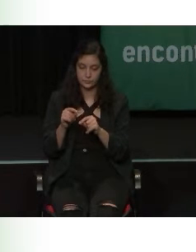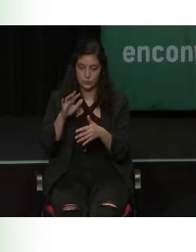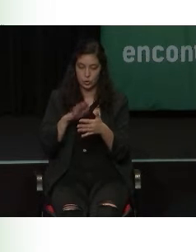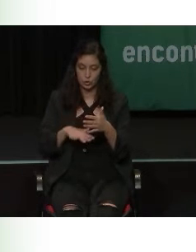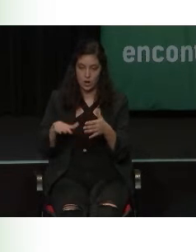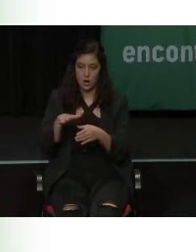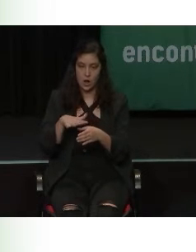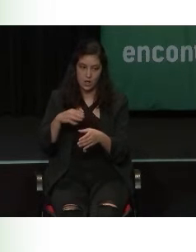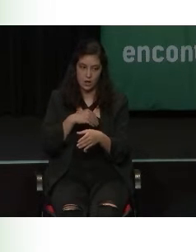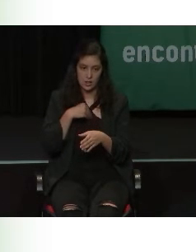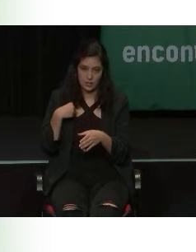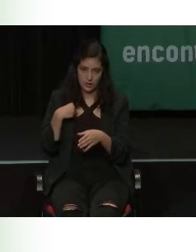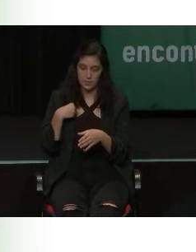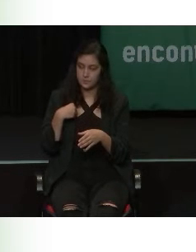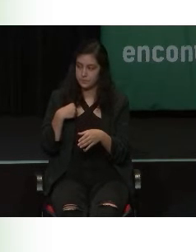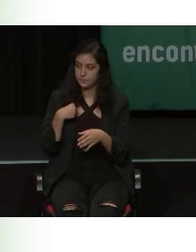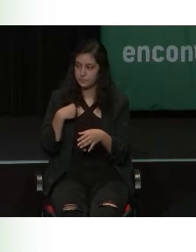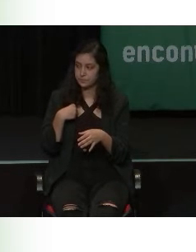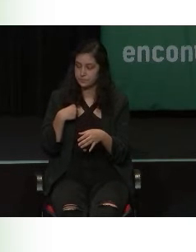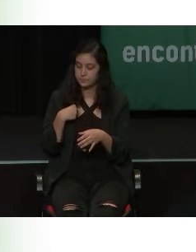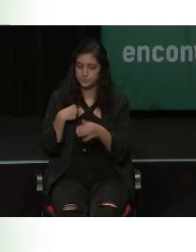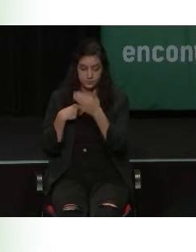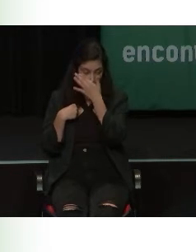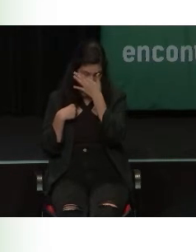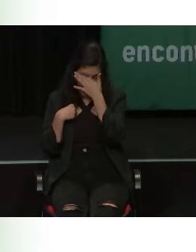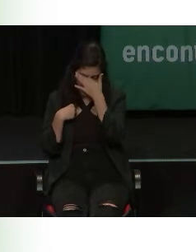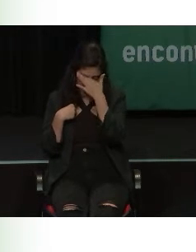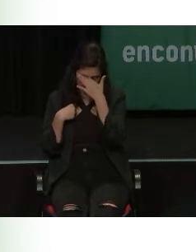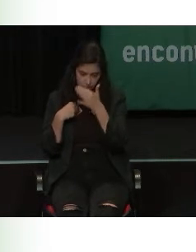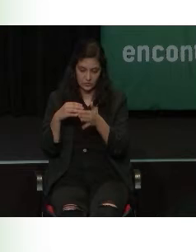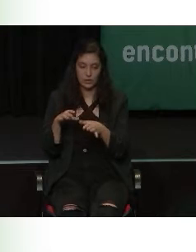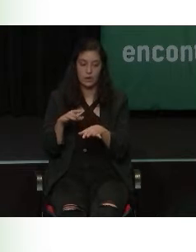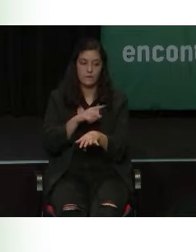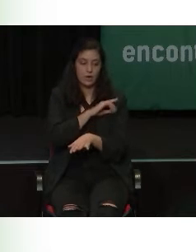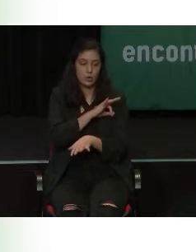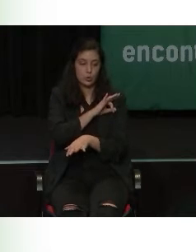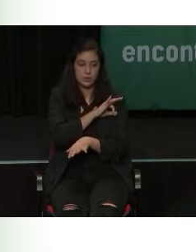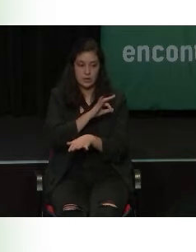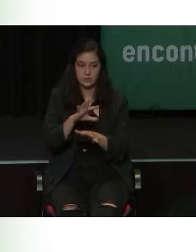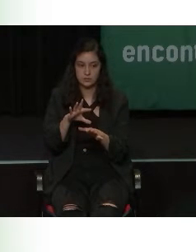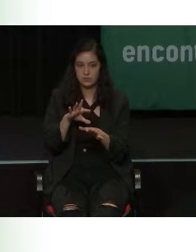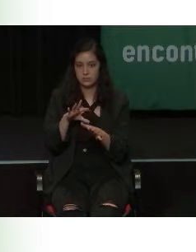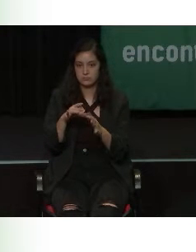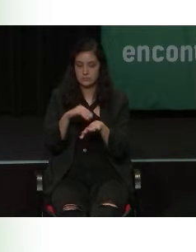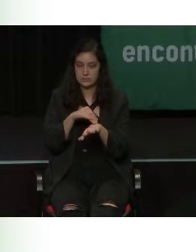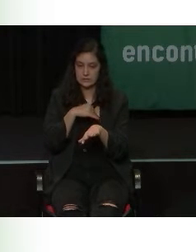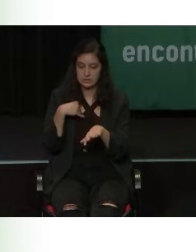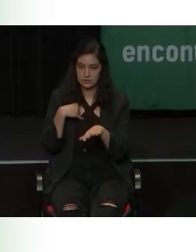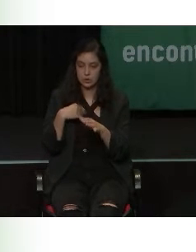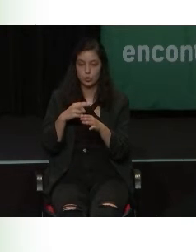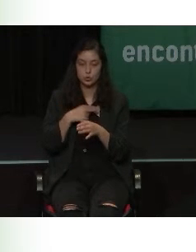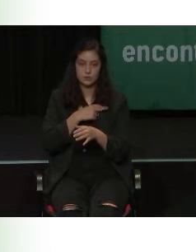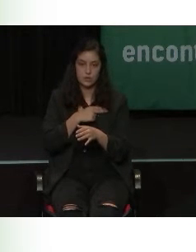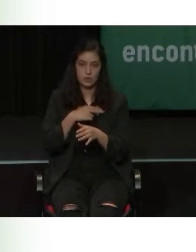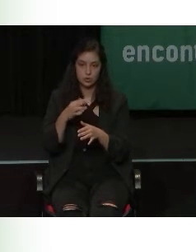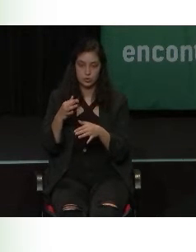with colleagues of the clinical area or field with the Faculty of Medicine,